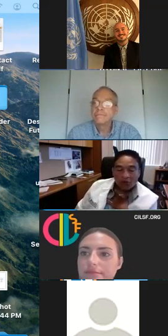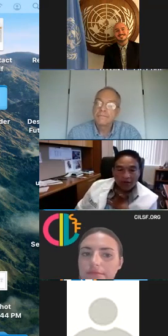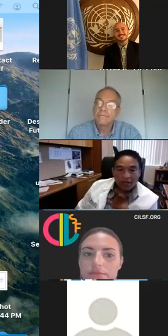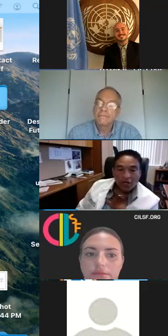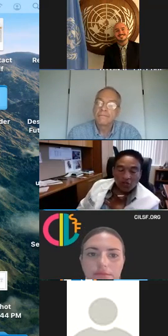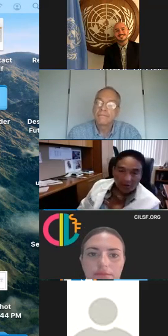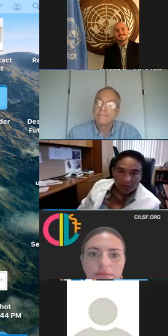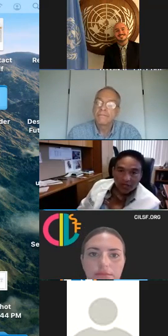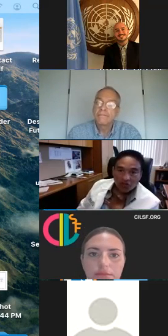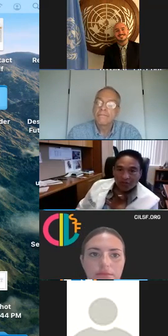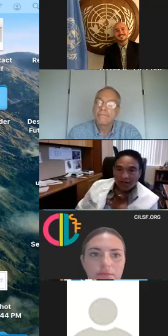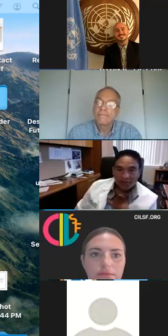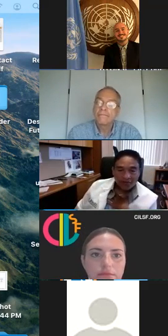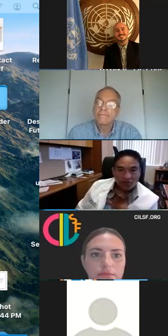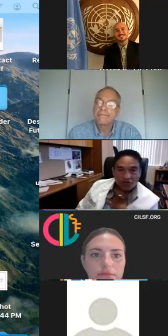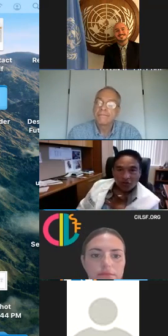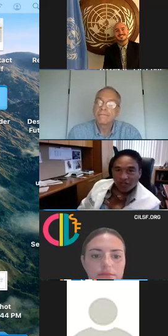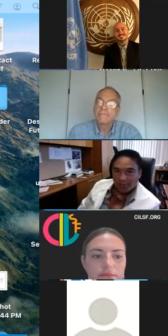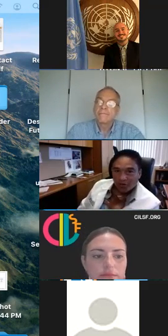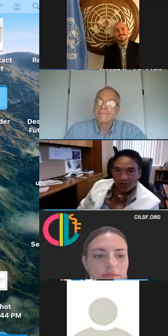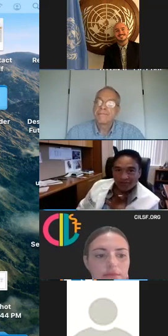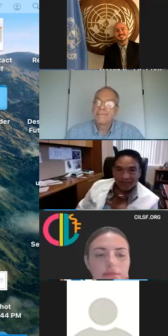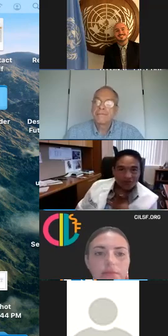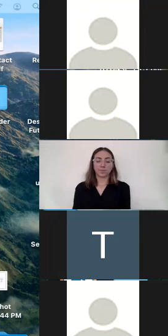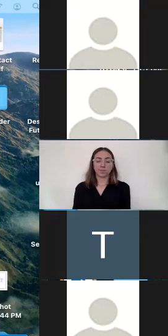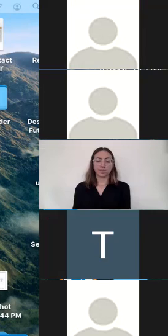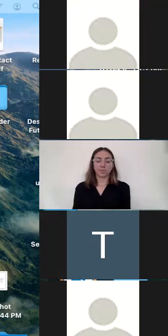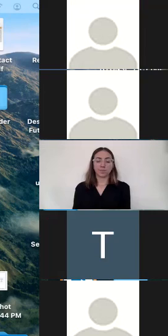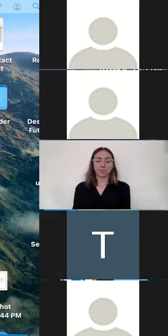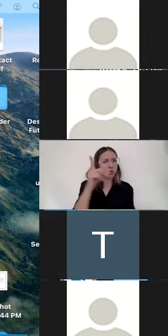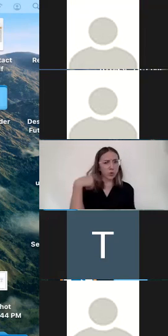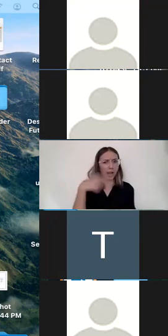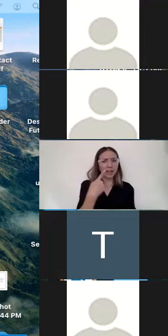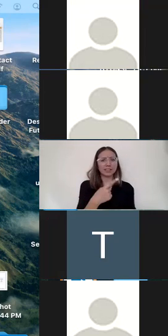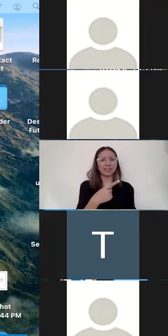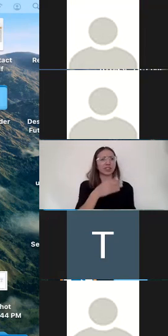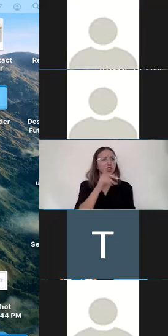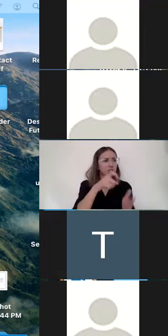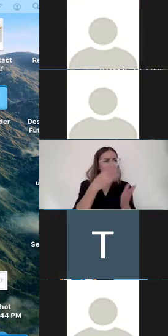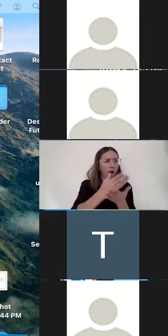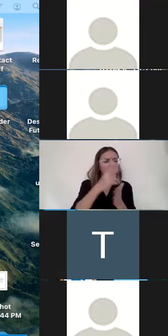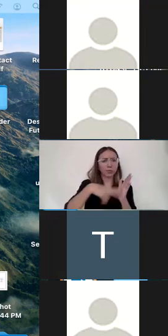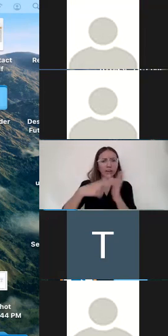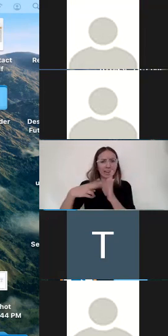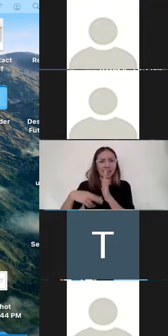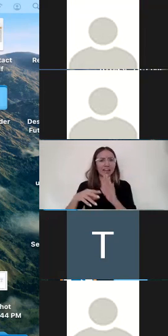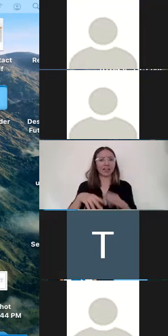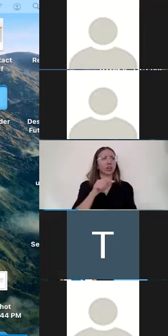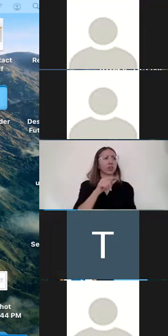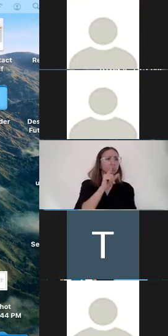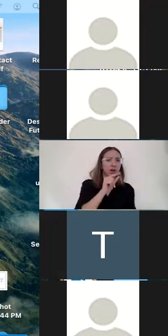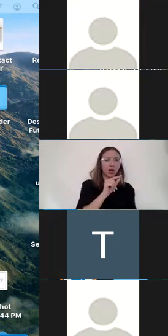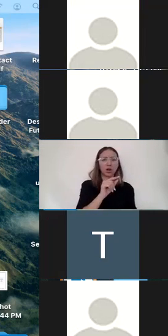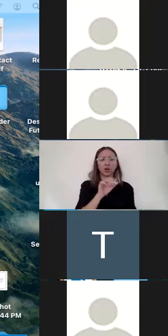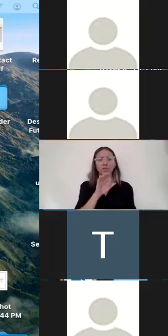people outright. You have to engage them in conversation. Don't tell them you're crazy. You should stop reading that Twitter. You should stop reading that Facebook, or you guys, you